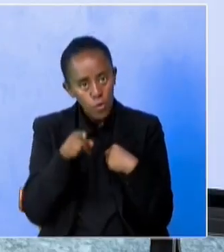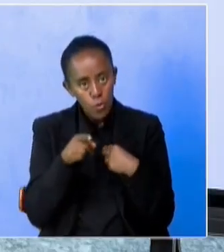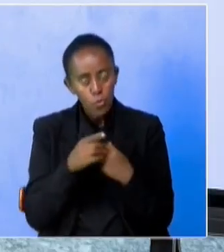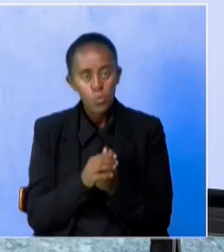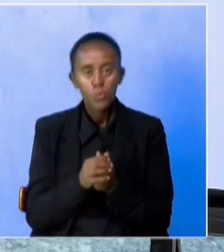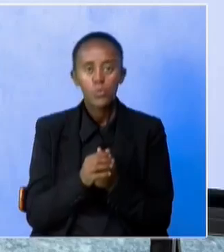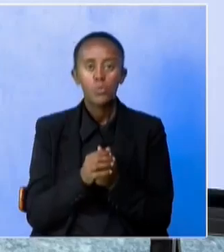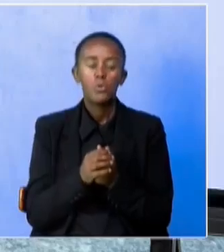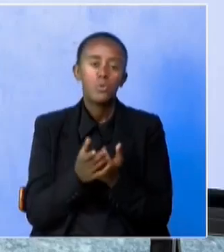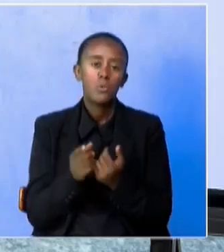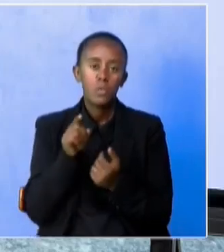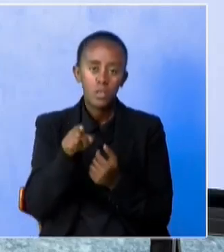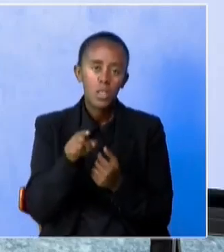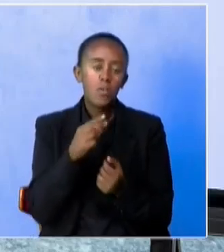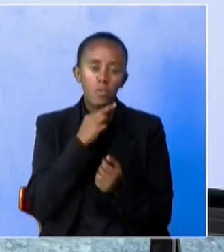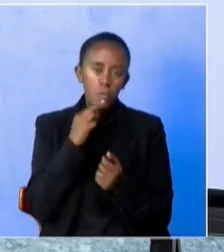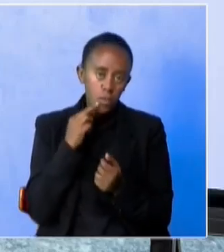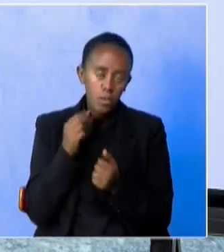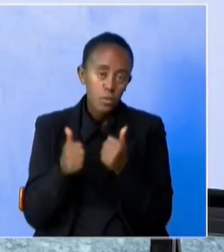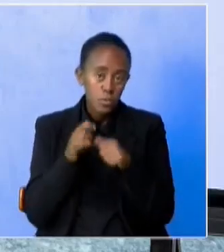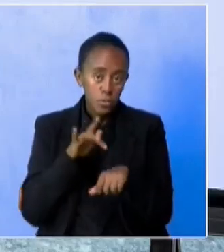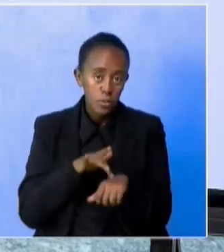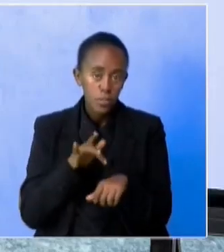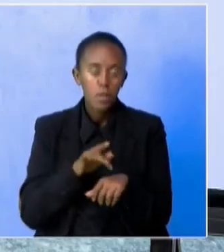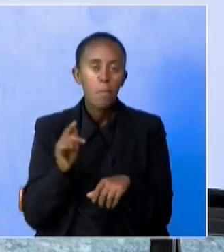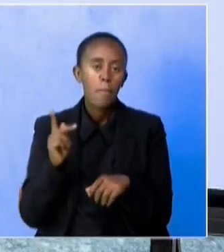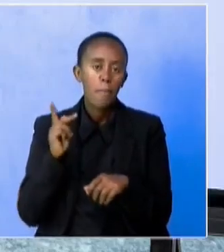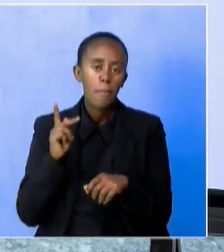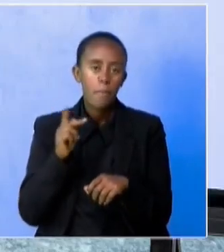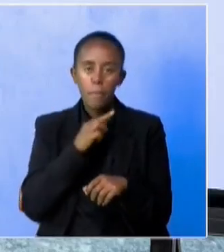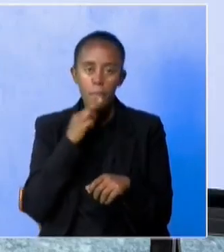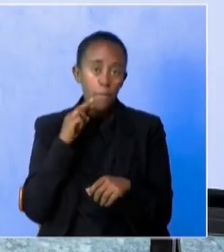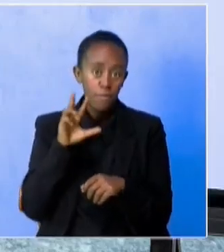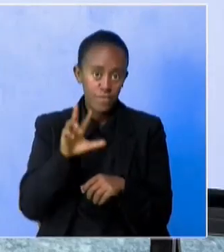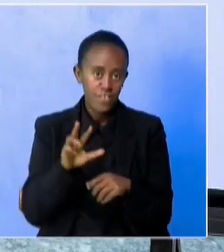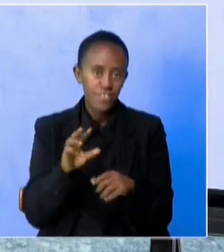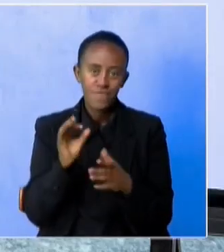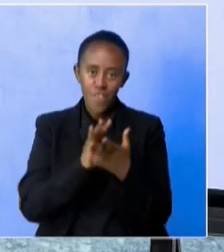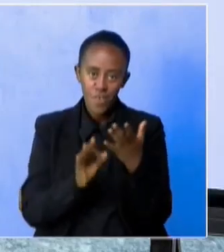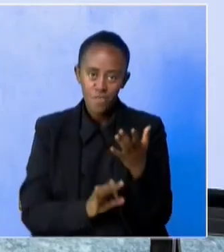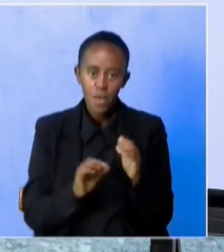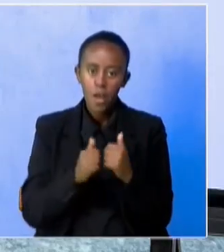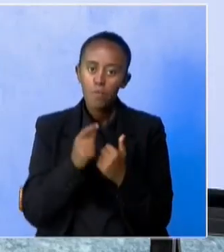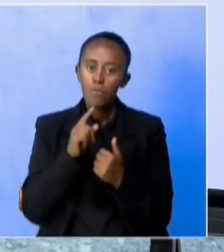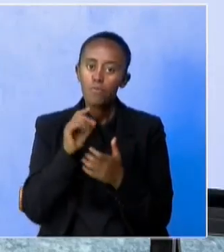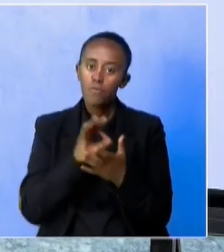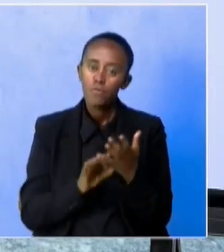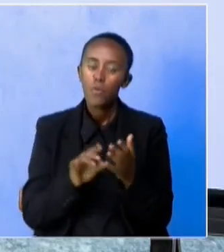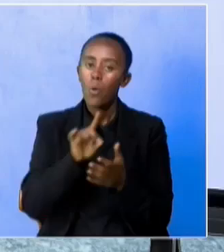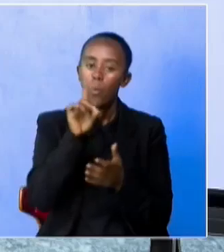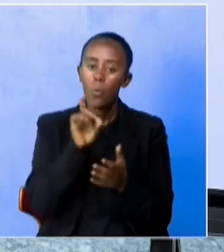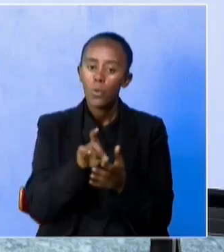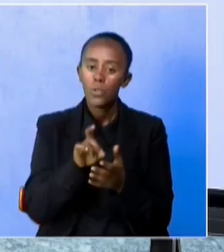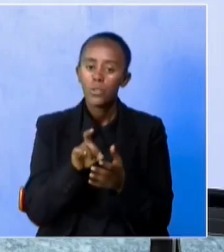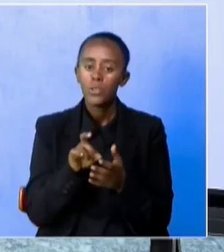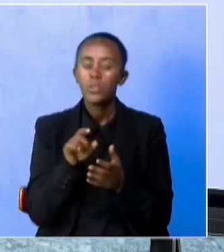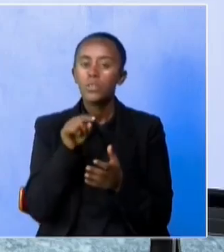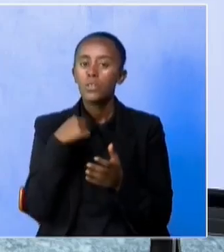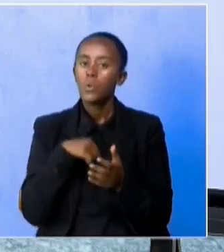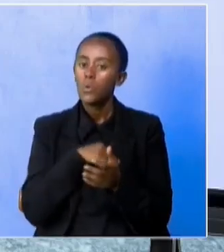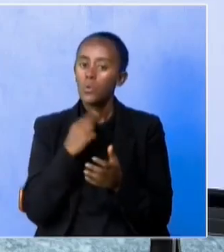is the past participle form. This is how you form a question when you are using the present perfect